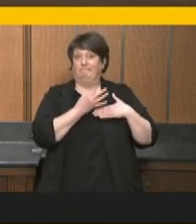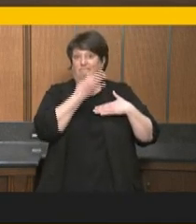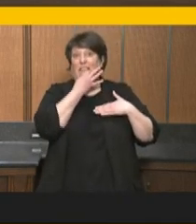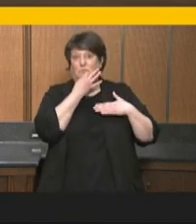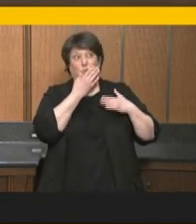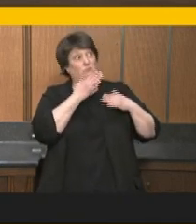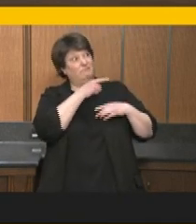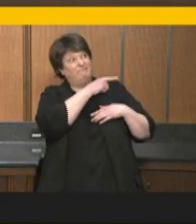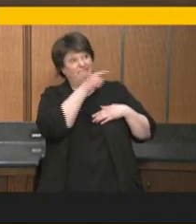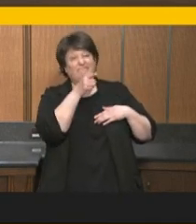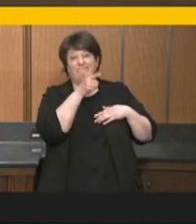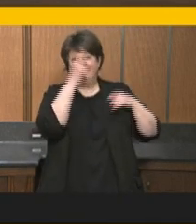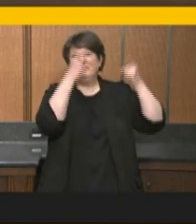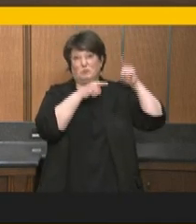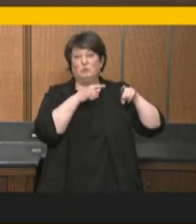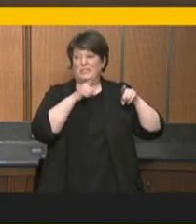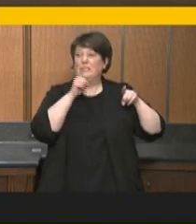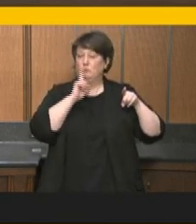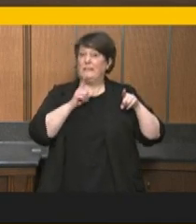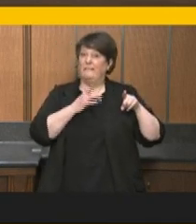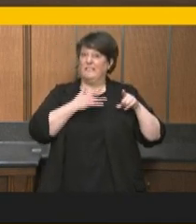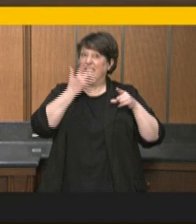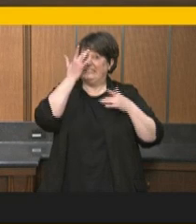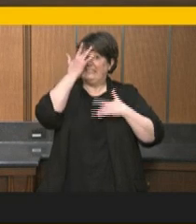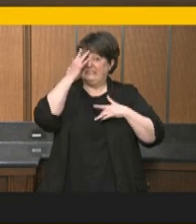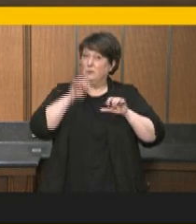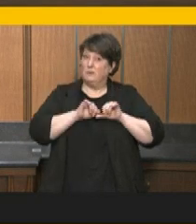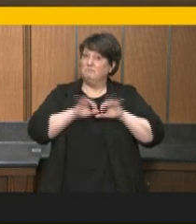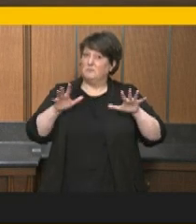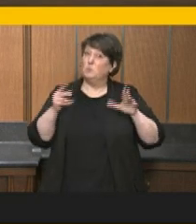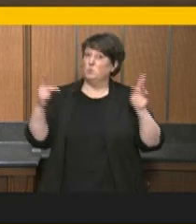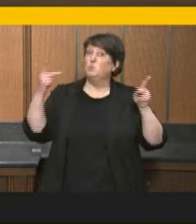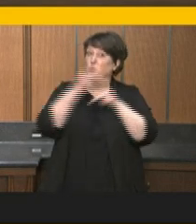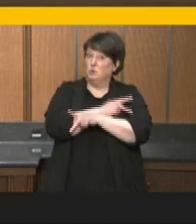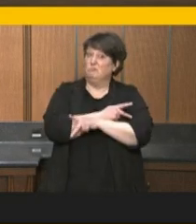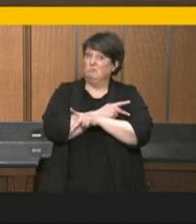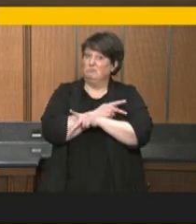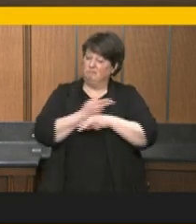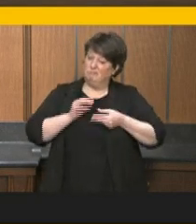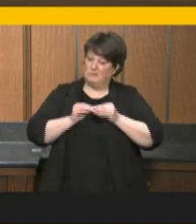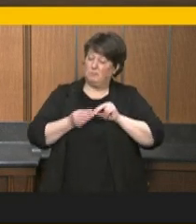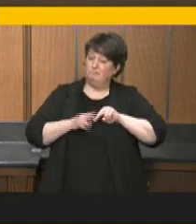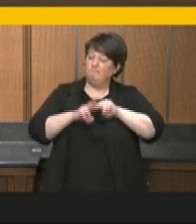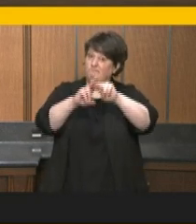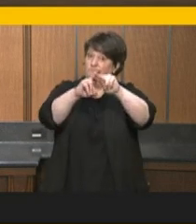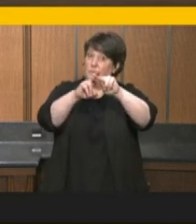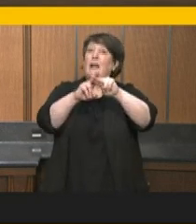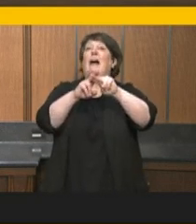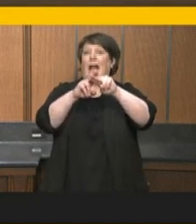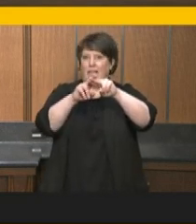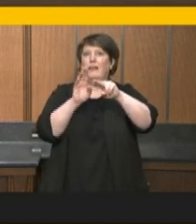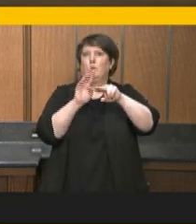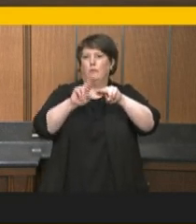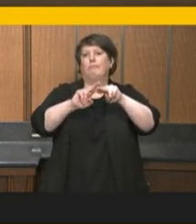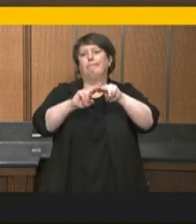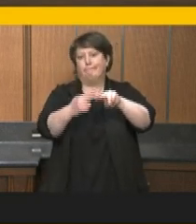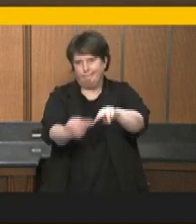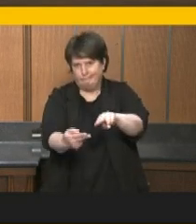this situation will get worse before it gets better. What is also true is that